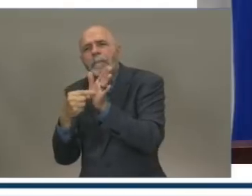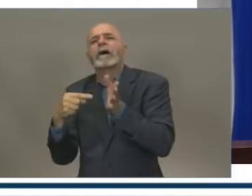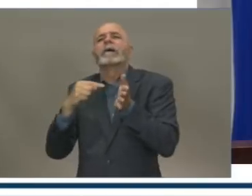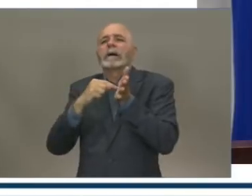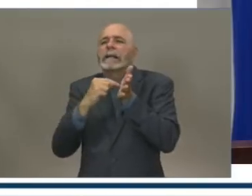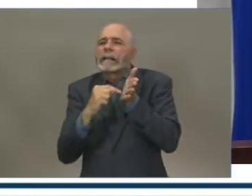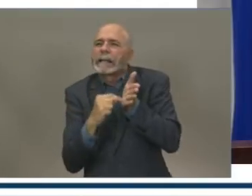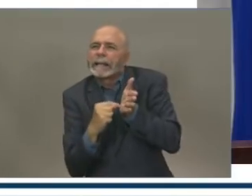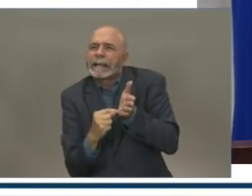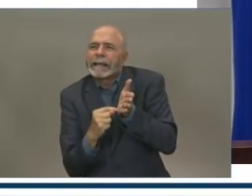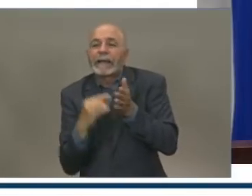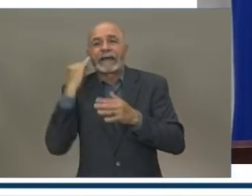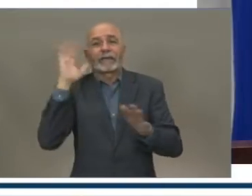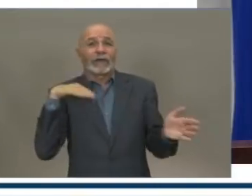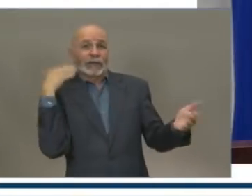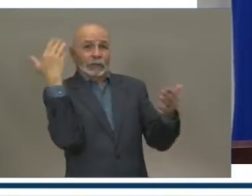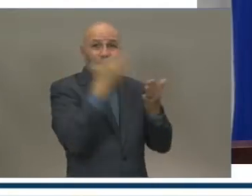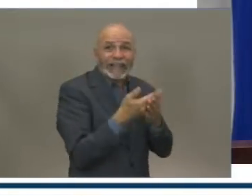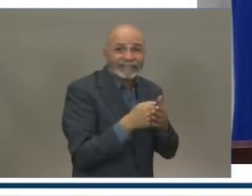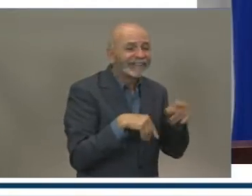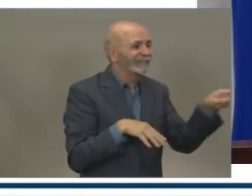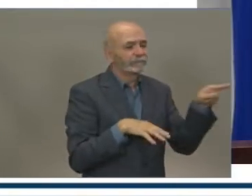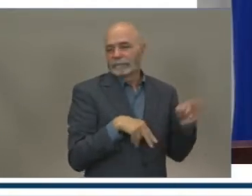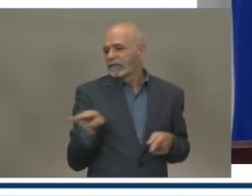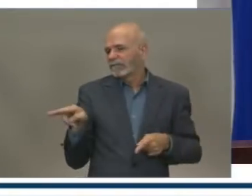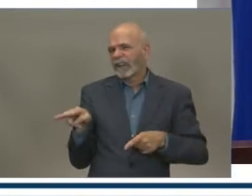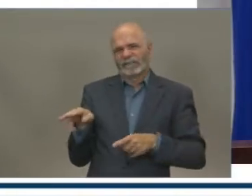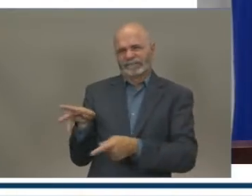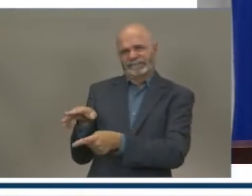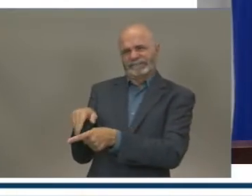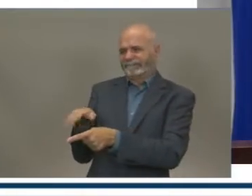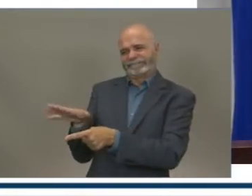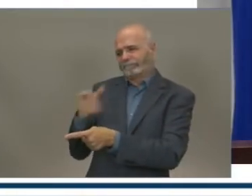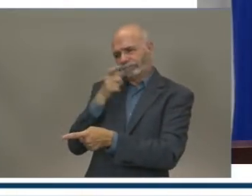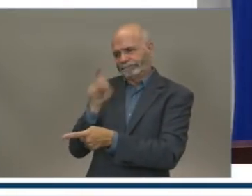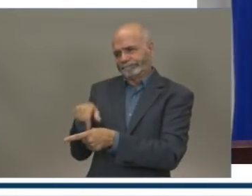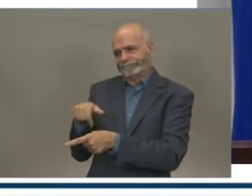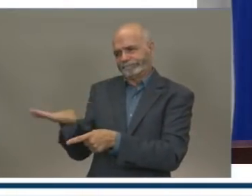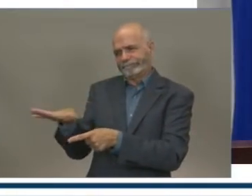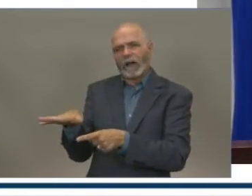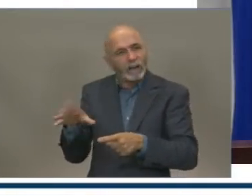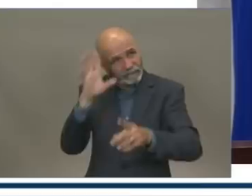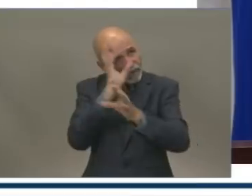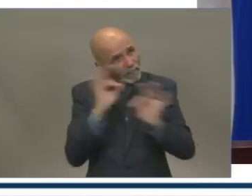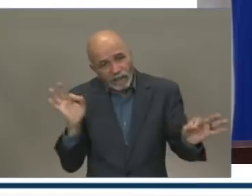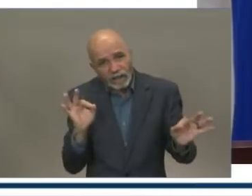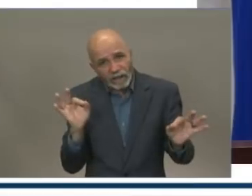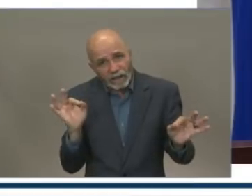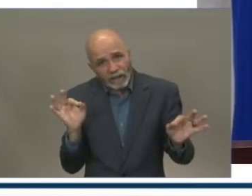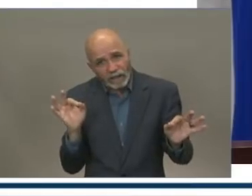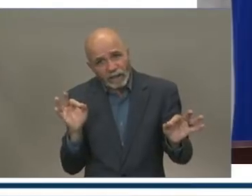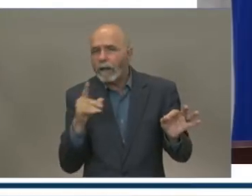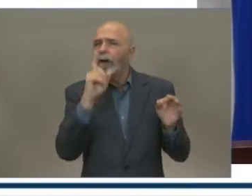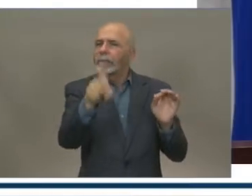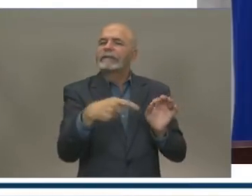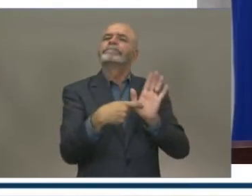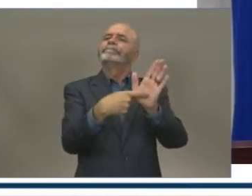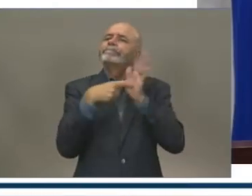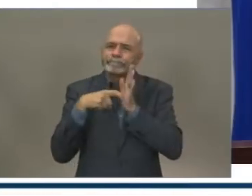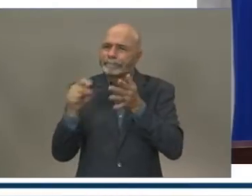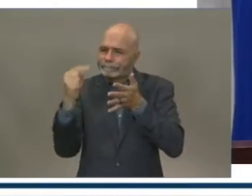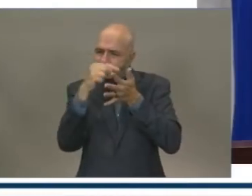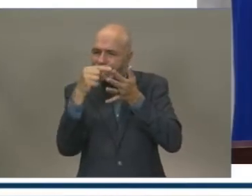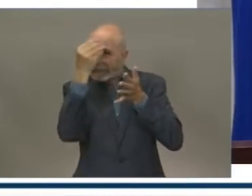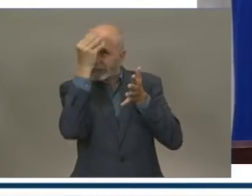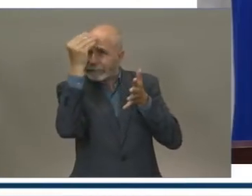arrive for your appointment, you will be turned away. We have very specific criteria, and we have to make sure that the vaccine we have is offered for